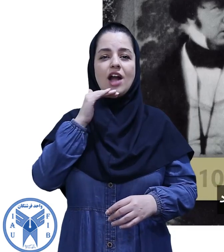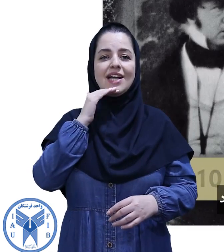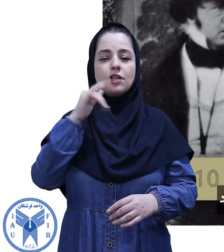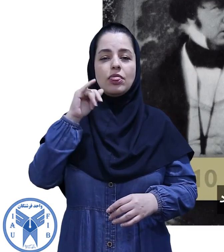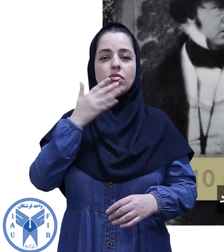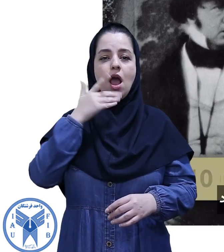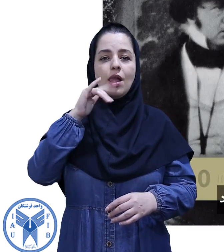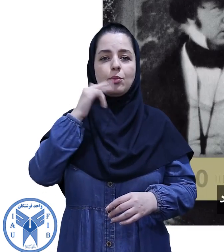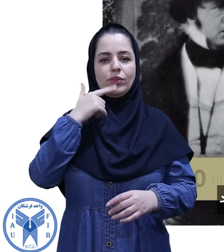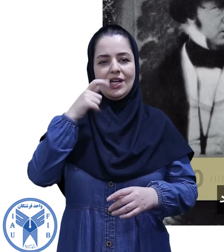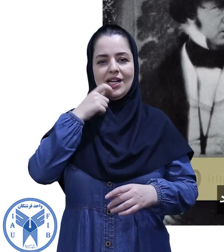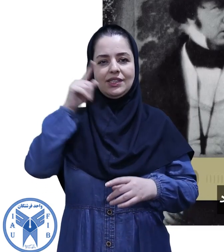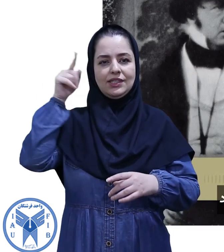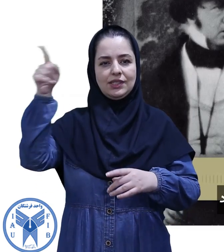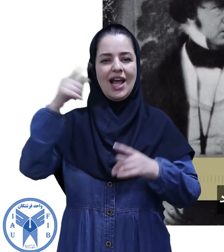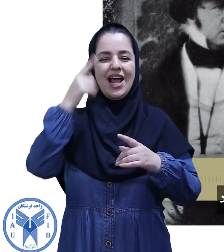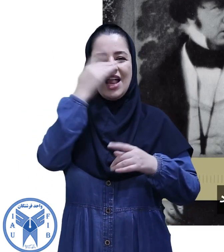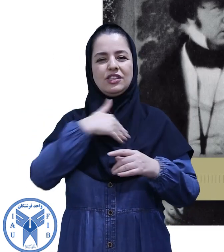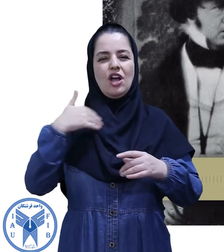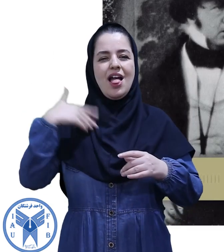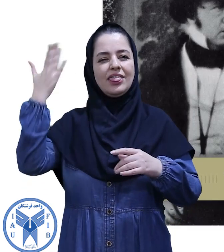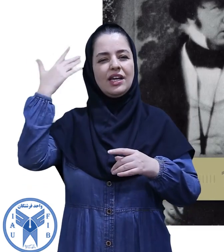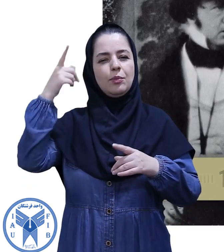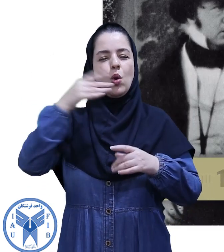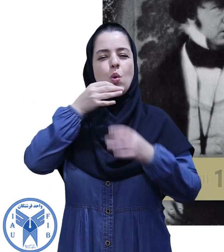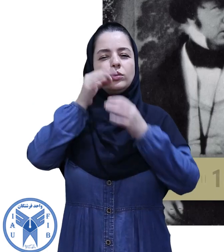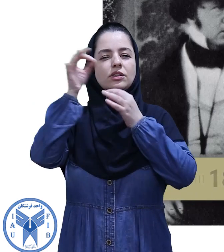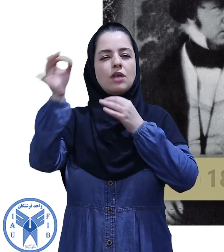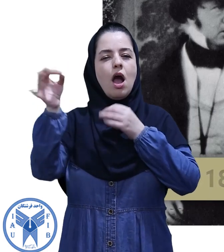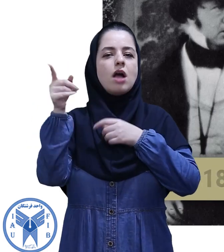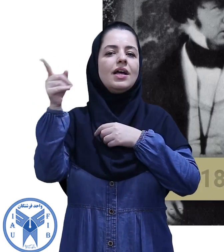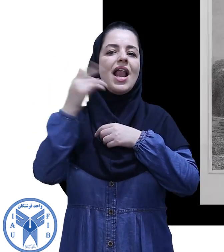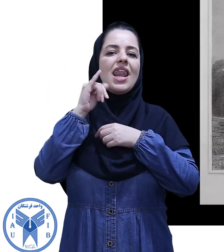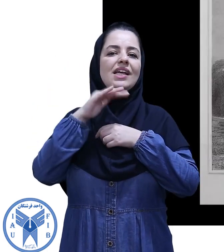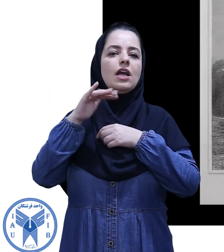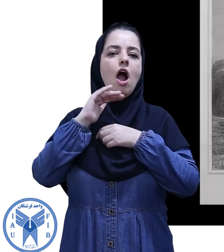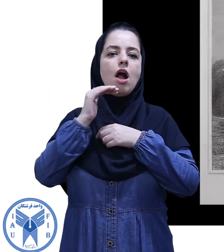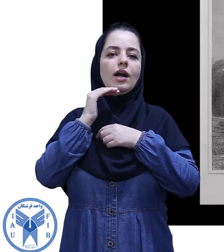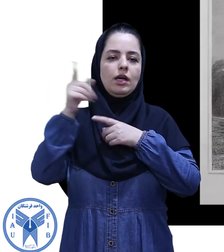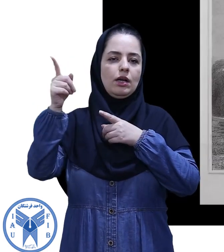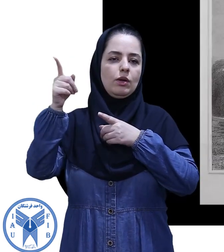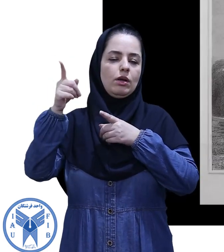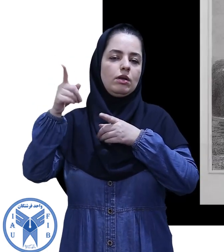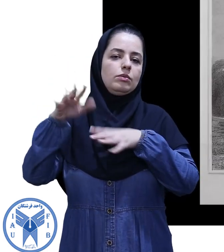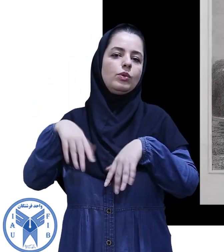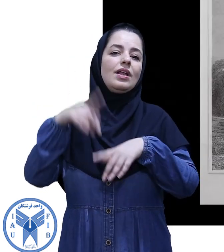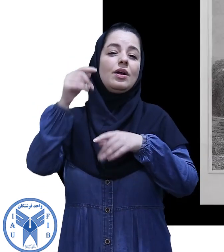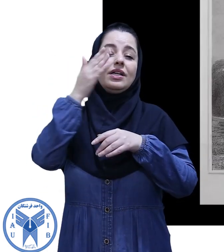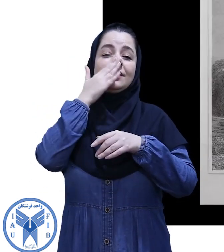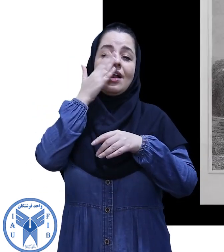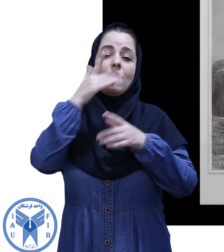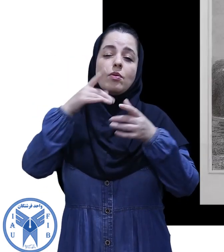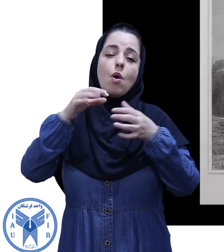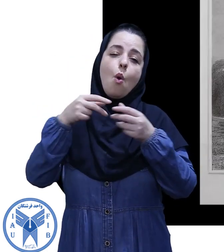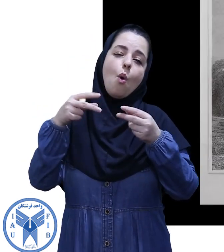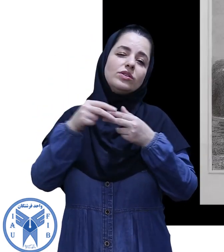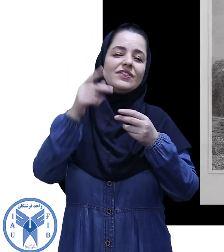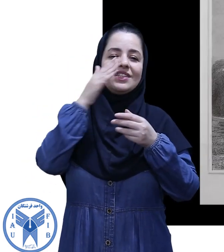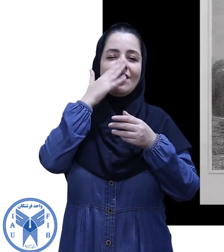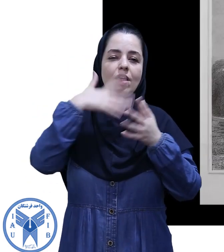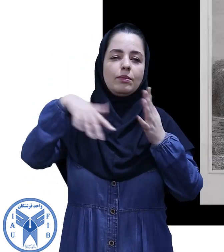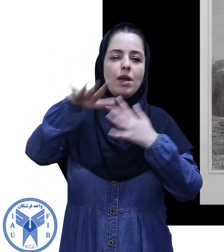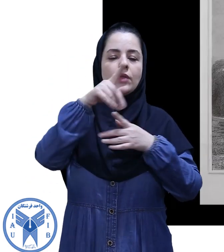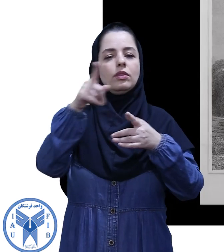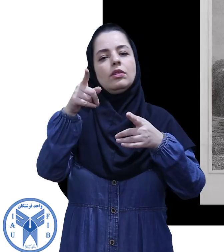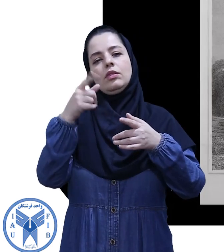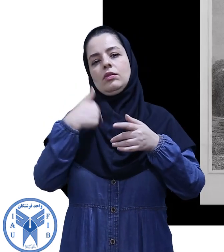William Henry Fox Talbot is a gentleman scholar in England living in an old abbey in the village of Laycock. He was a member